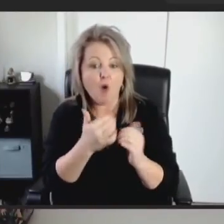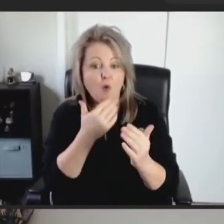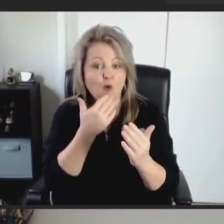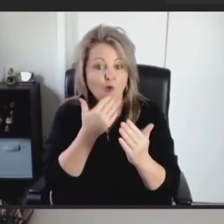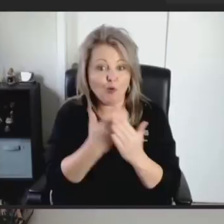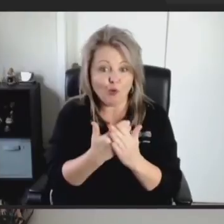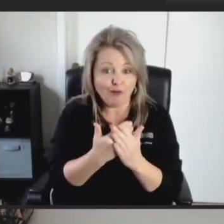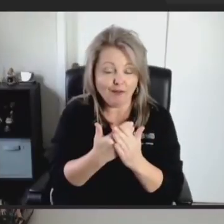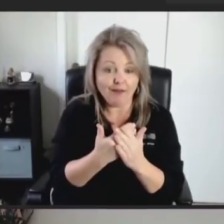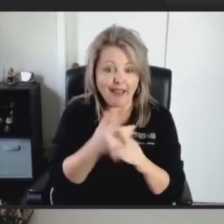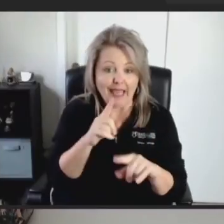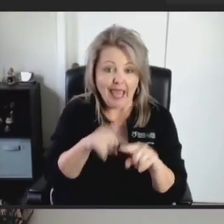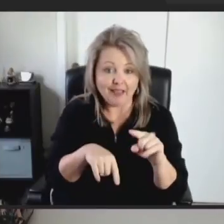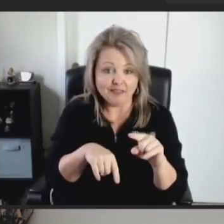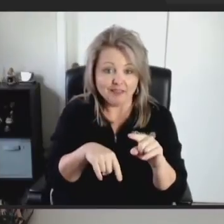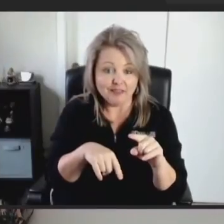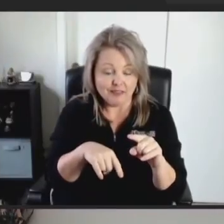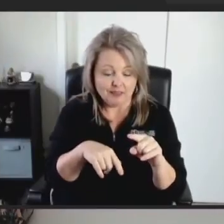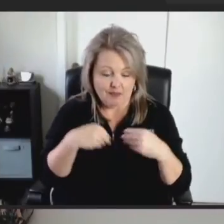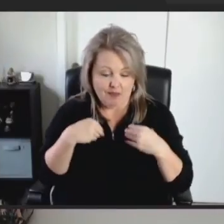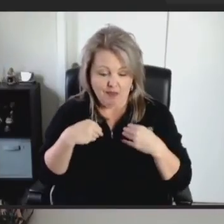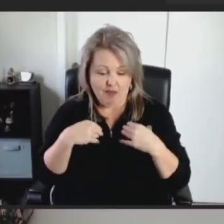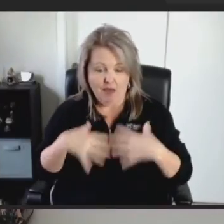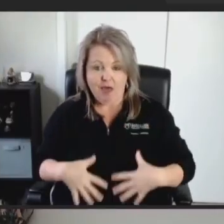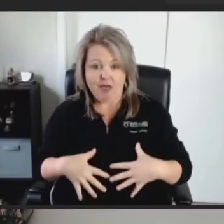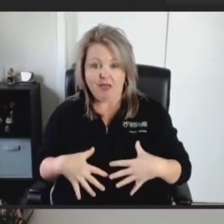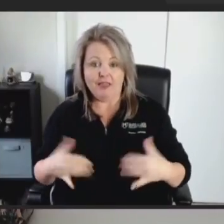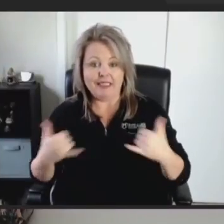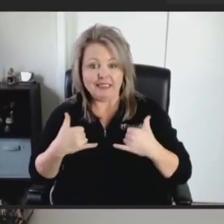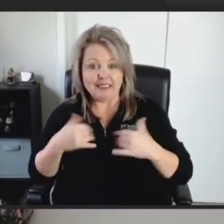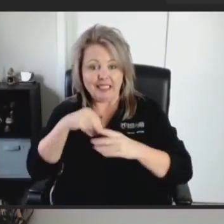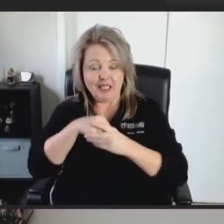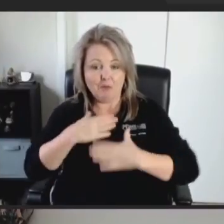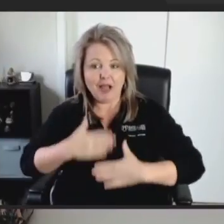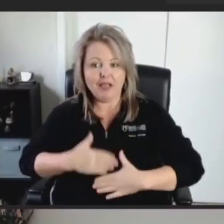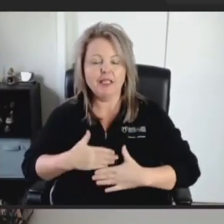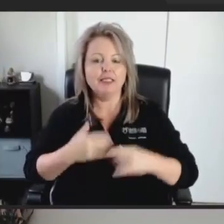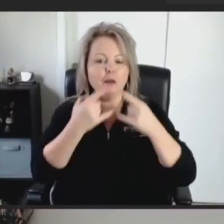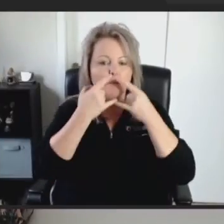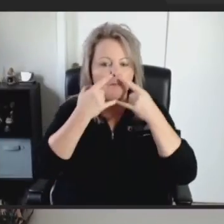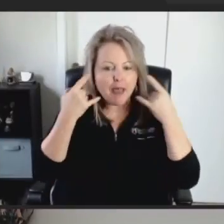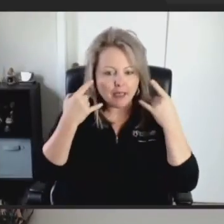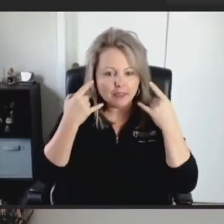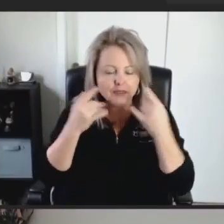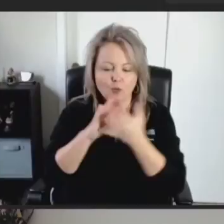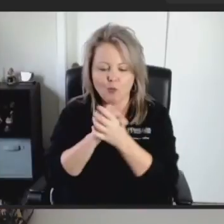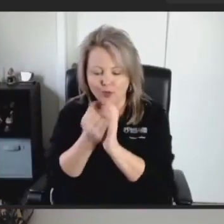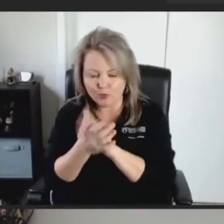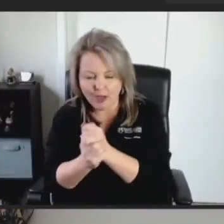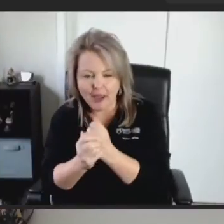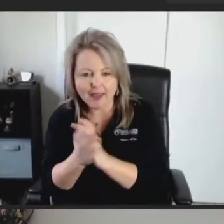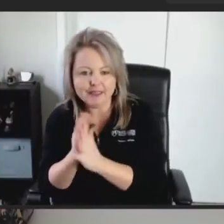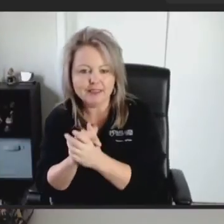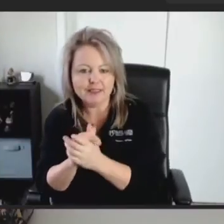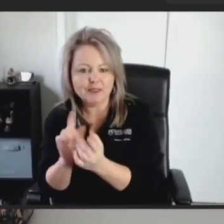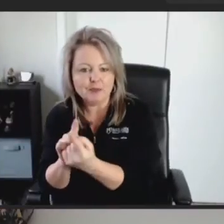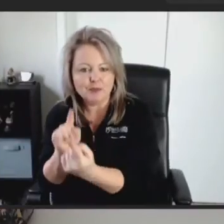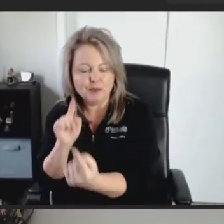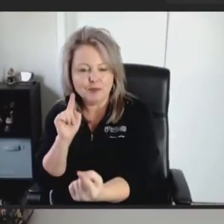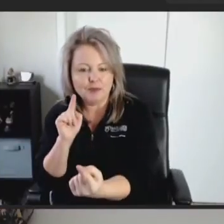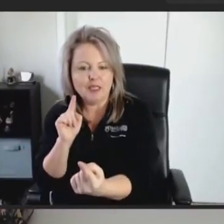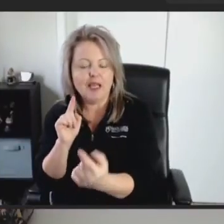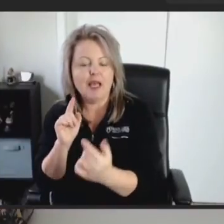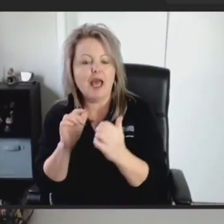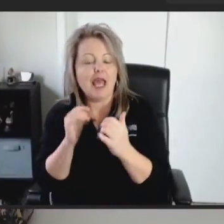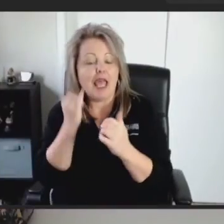to mask and wash your hands and keep out of closed indoor spaces, because that's the way it finds hosts. And